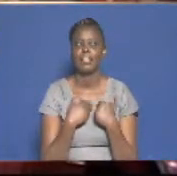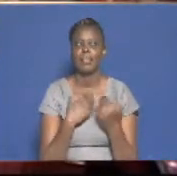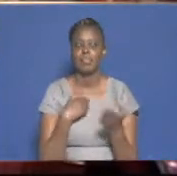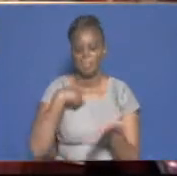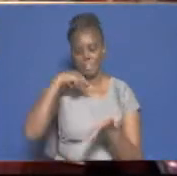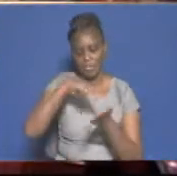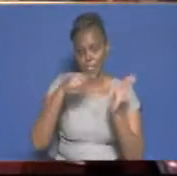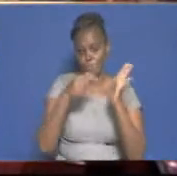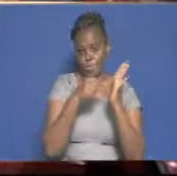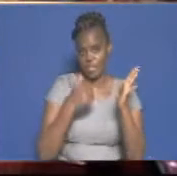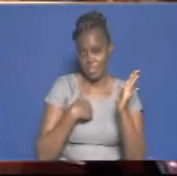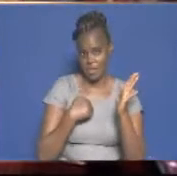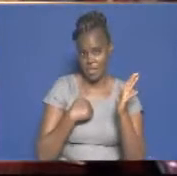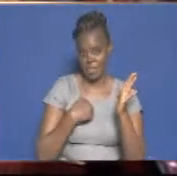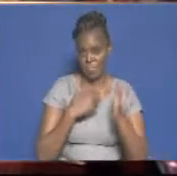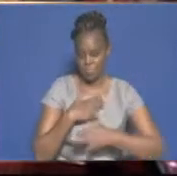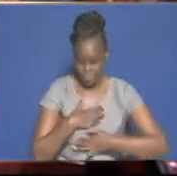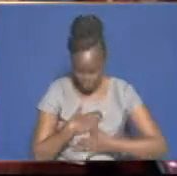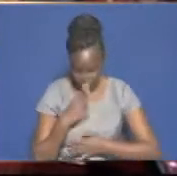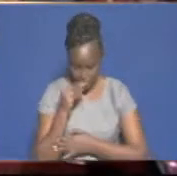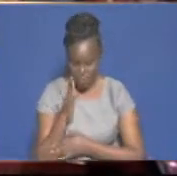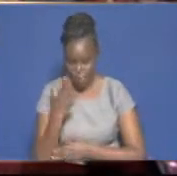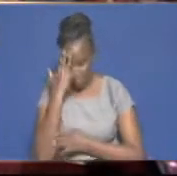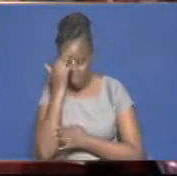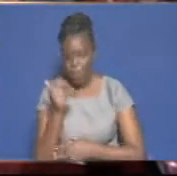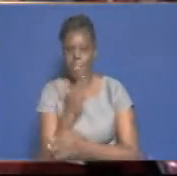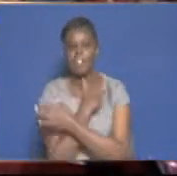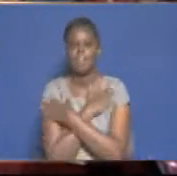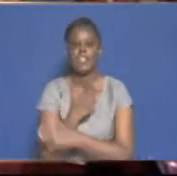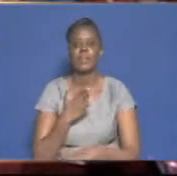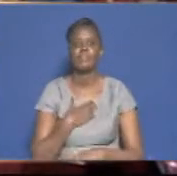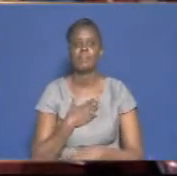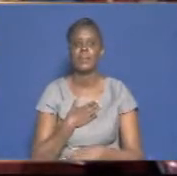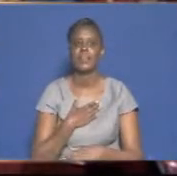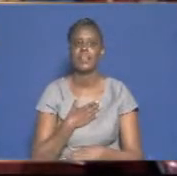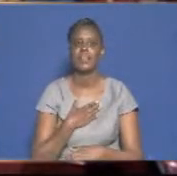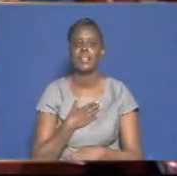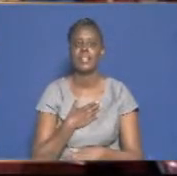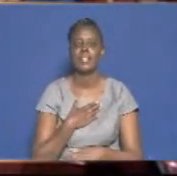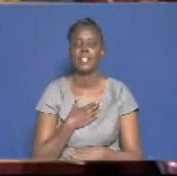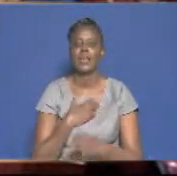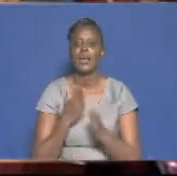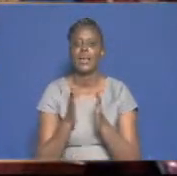I was raising on a point of order, Honourable Speaker, because my friend